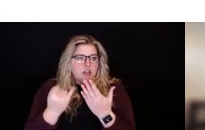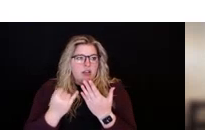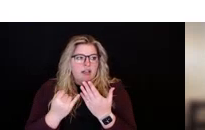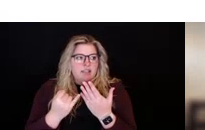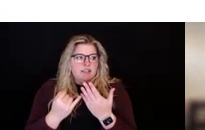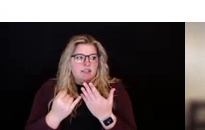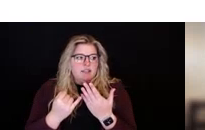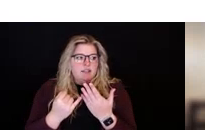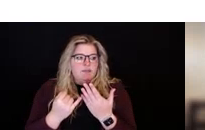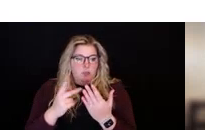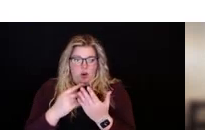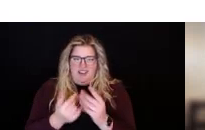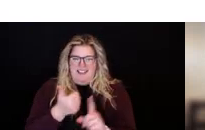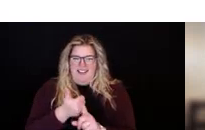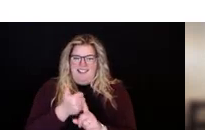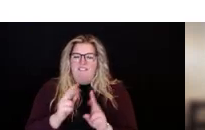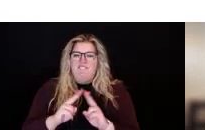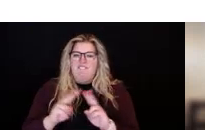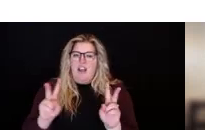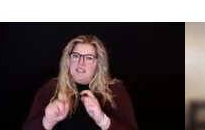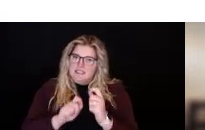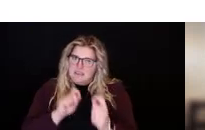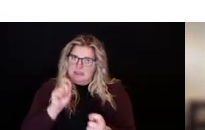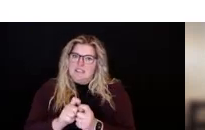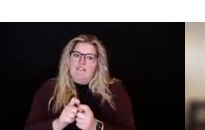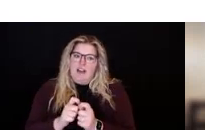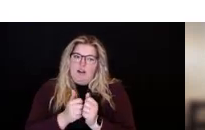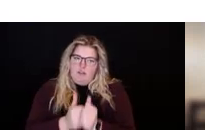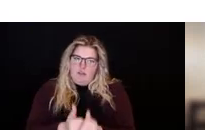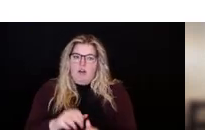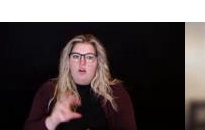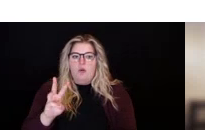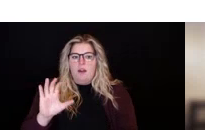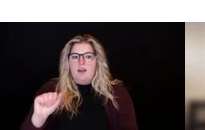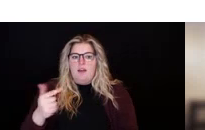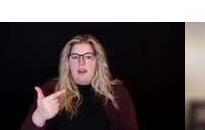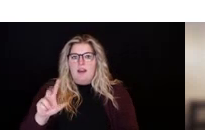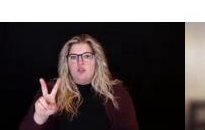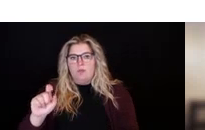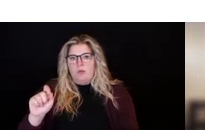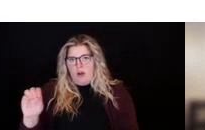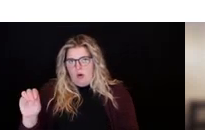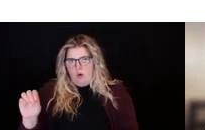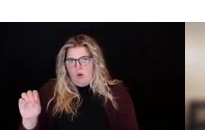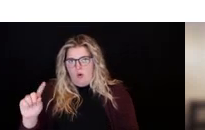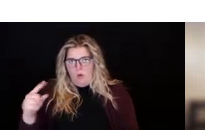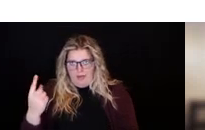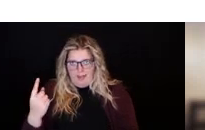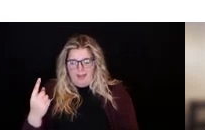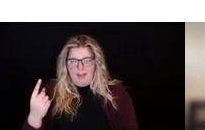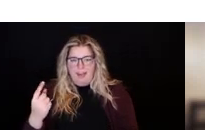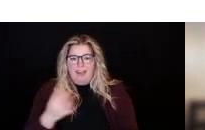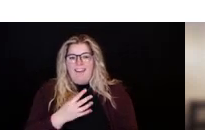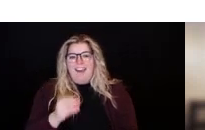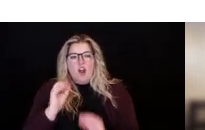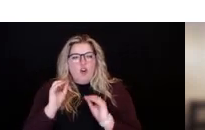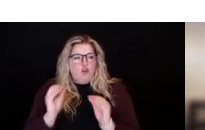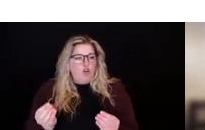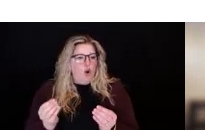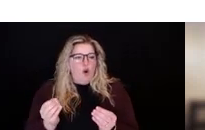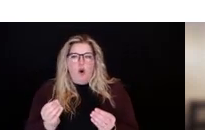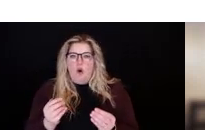very specific adherence to WCAG 2.0 criteria and really no application